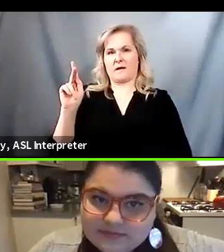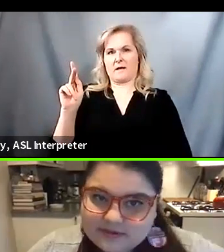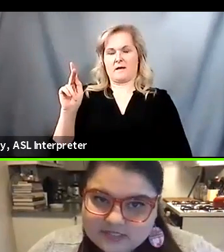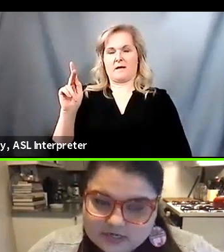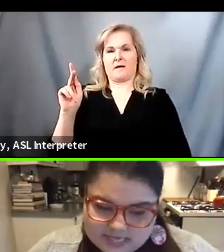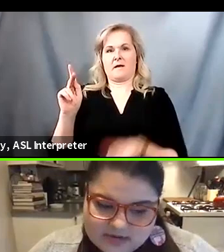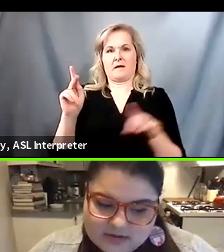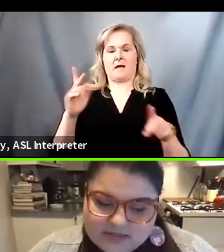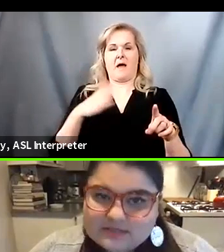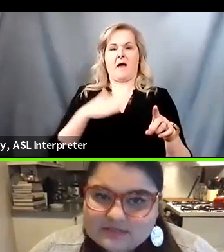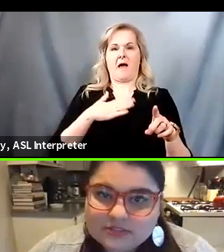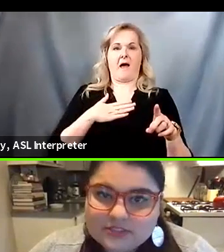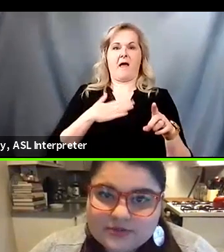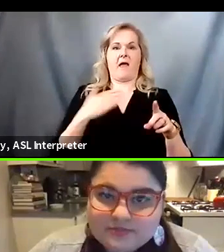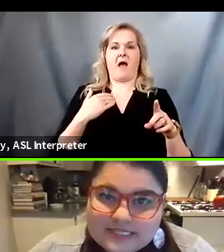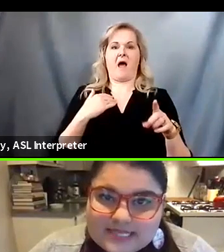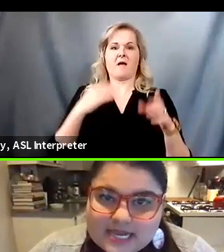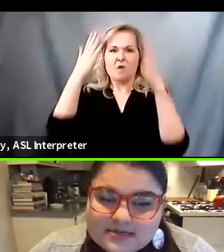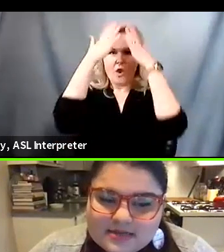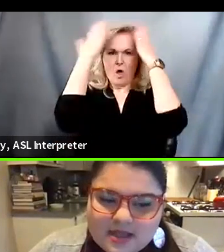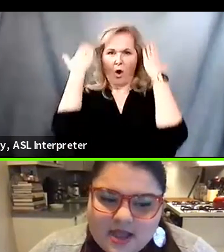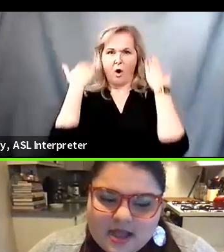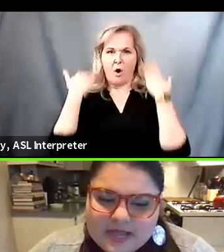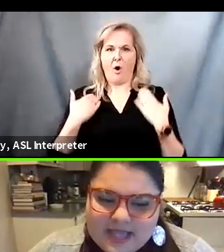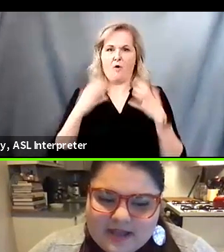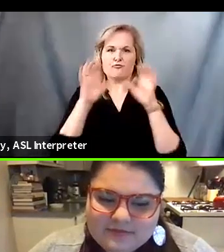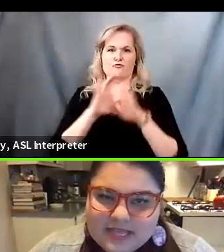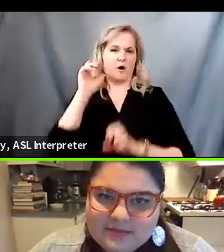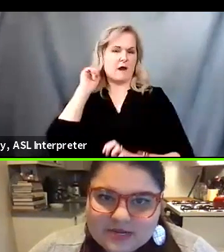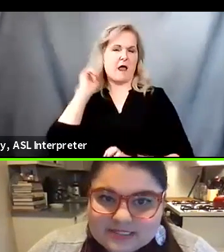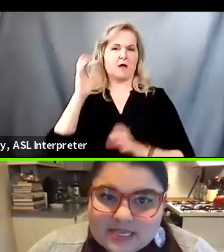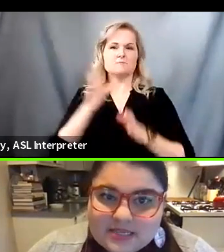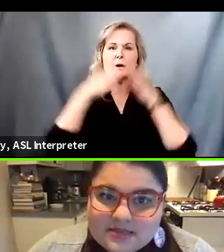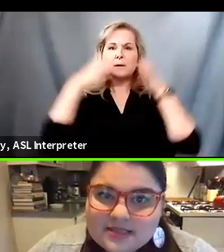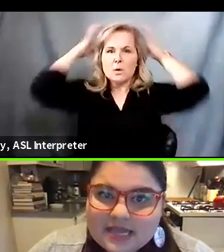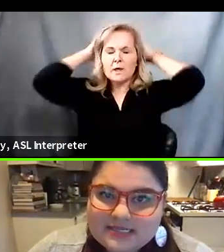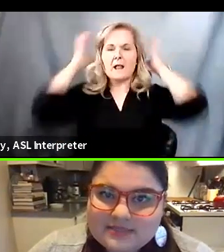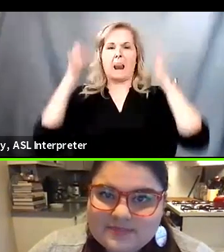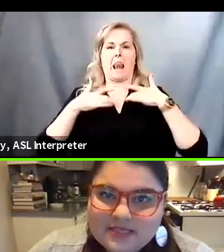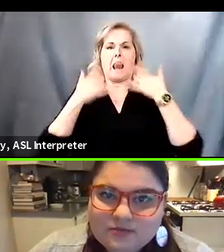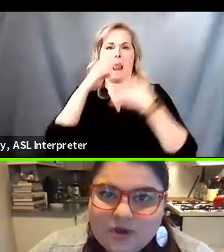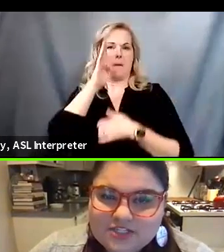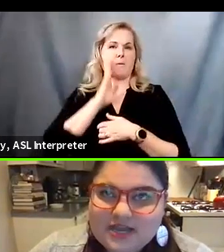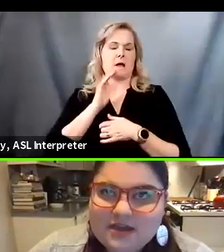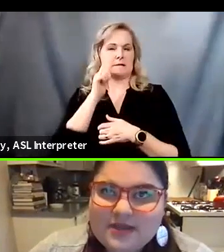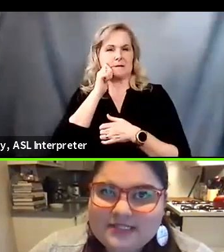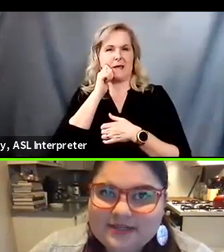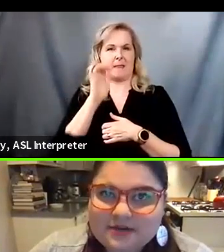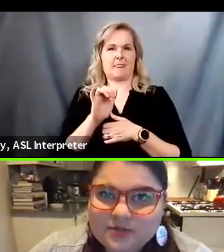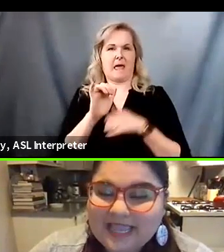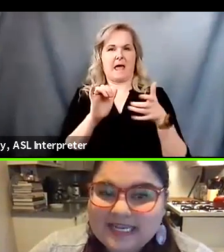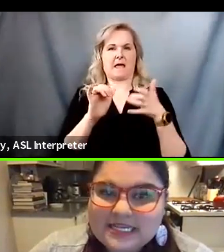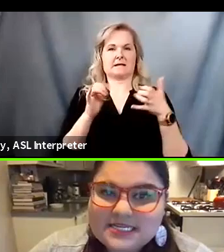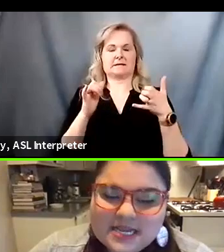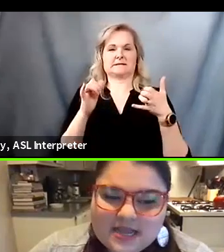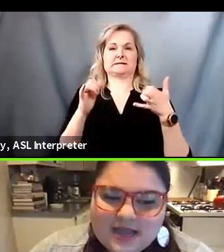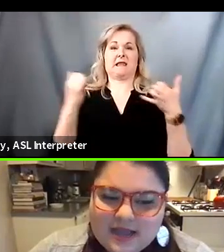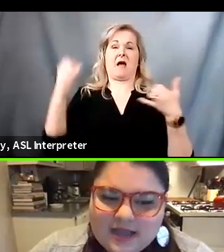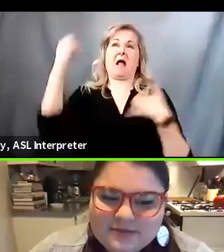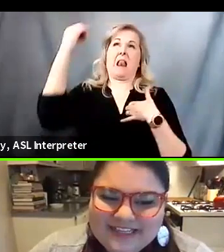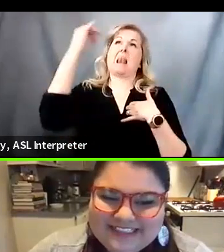long, very dark hair that's pulled into a ponytail. I have light brown skin that is being washed out by terrible